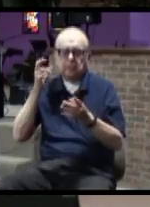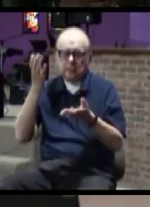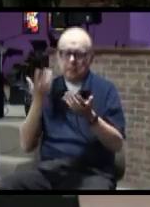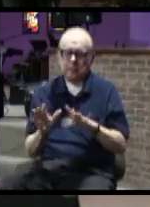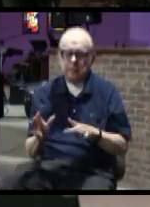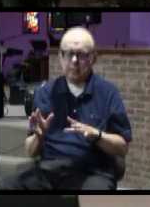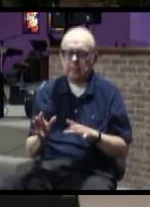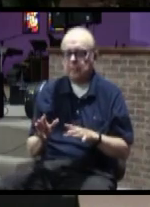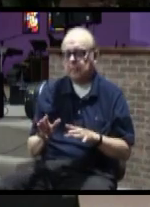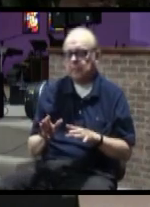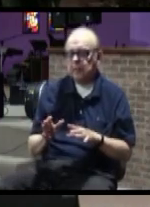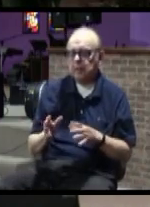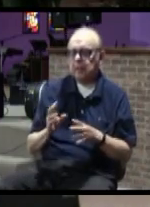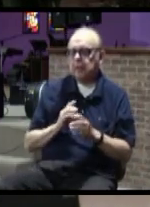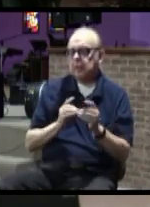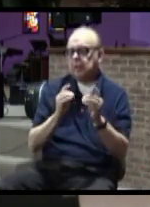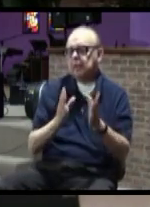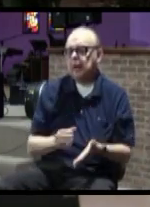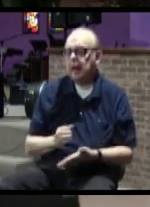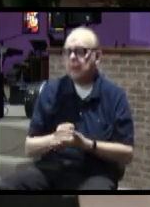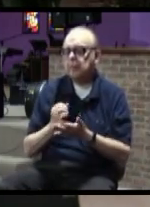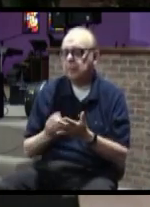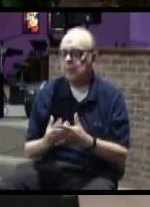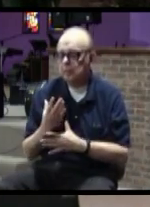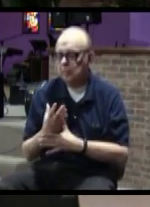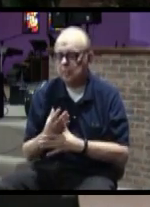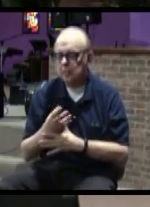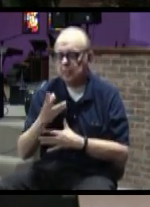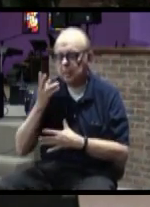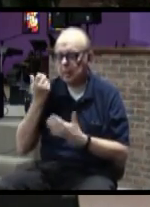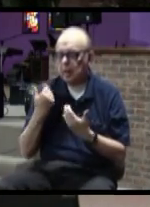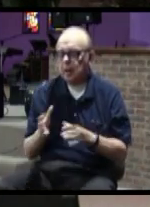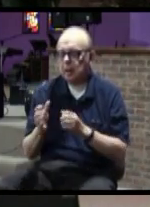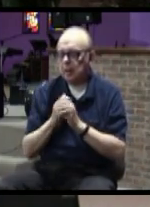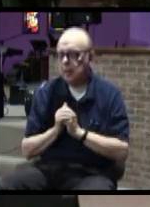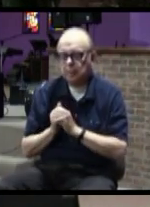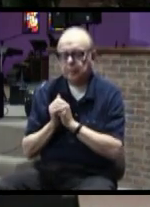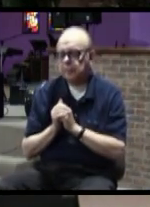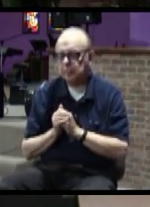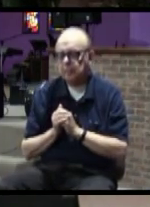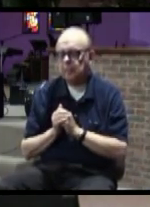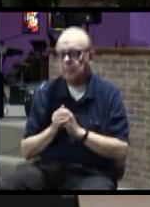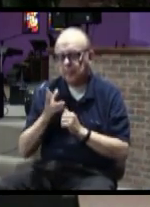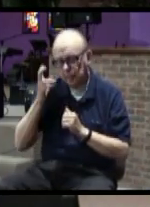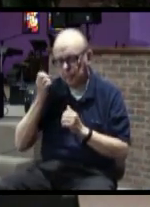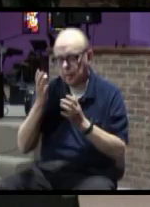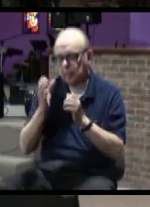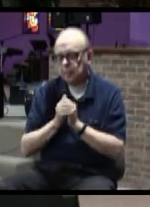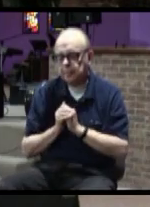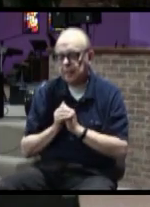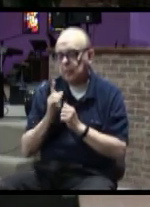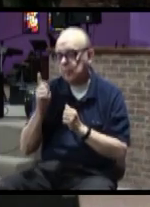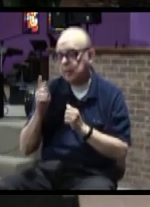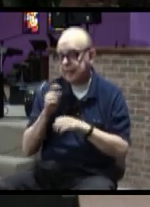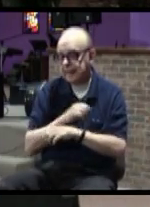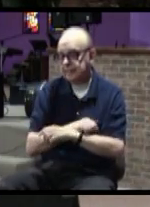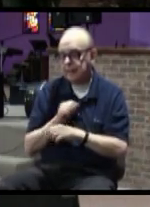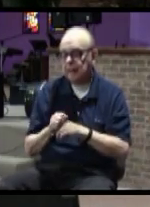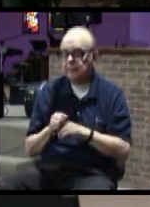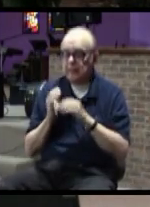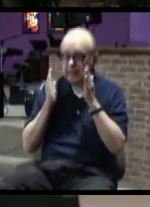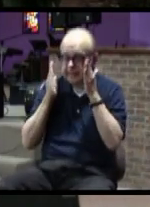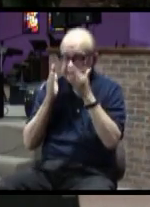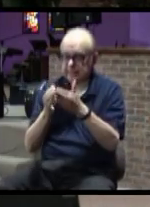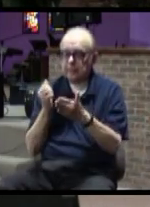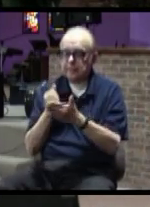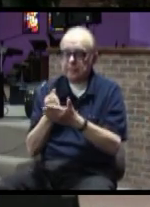and minister to people. He wants you to disciple people and help them to grow. He doesn't want your worship to be worship. He wants your worship to be